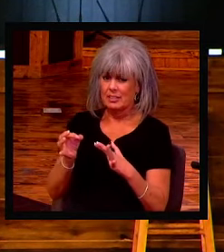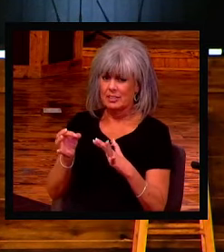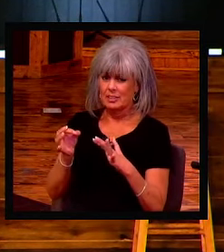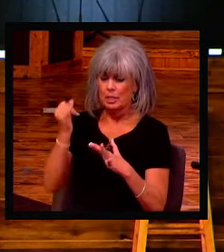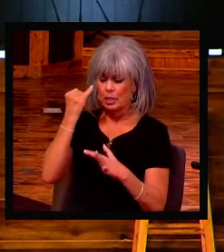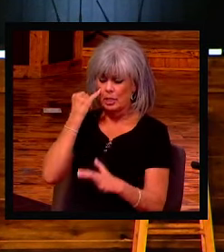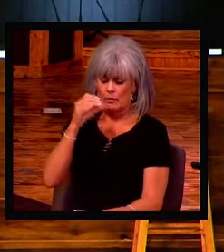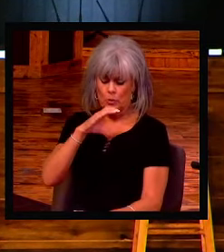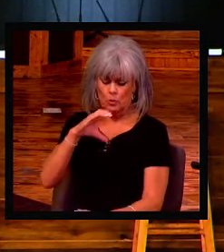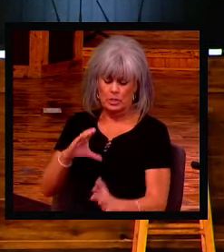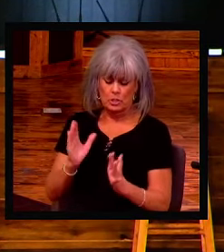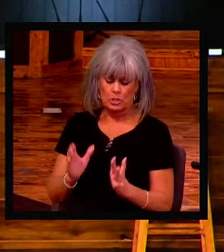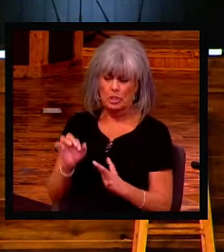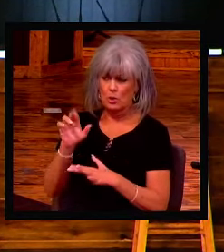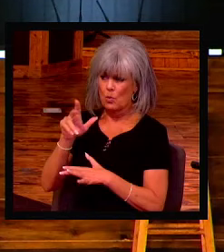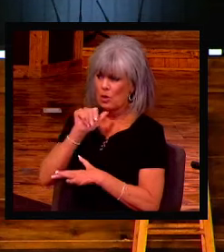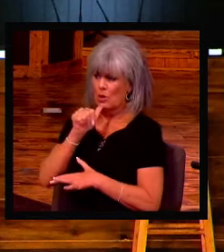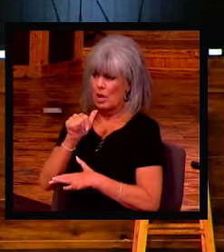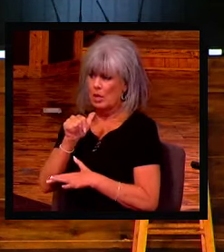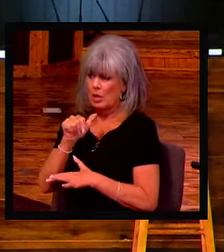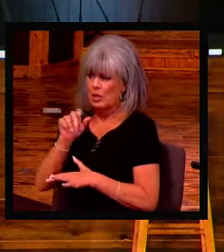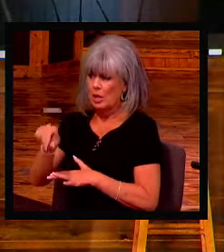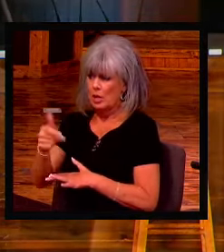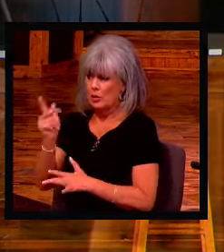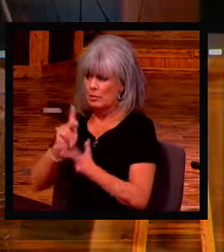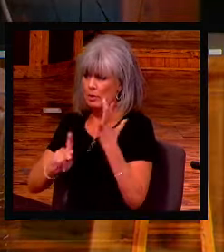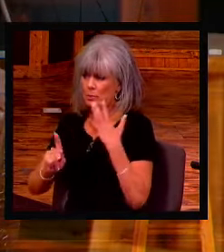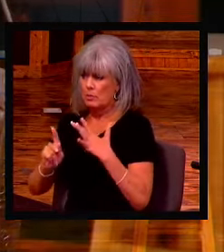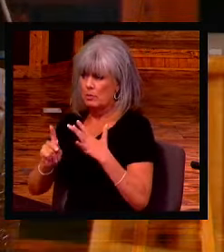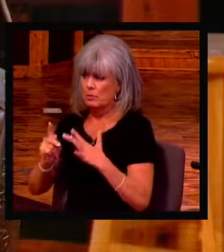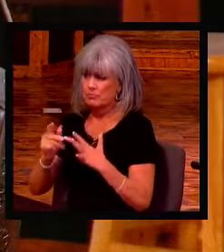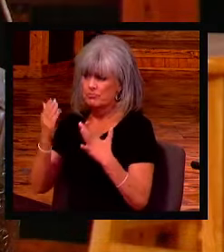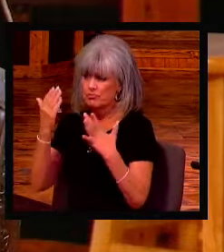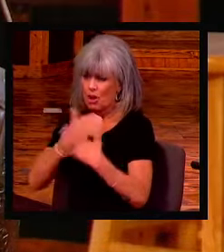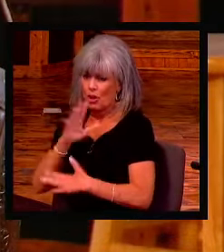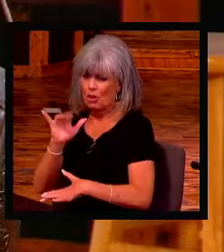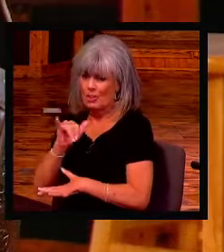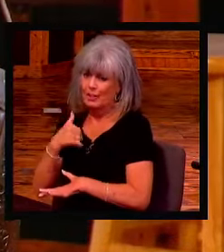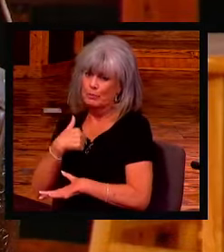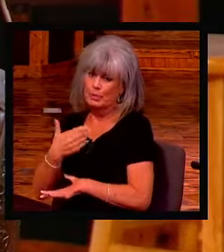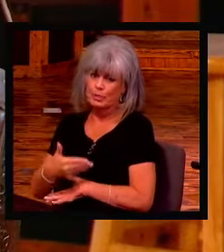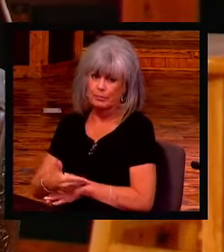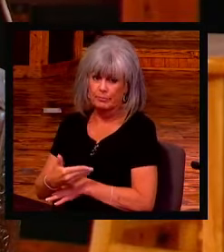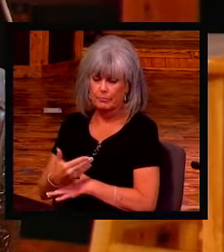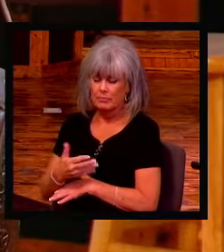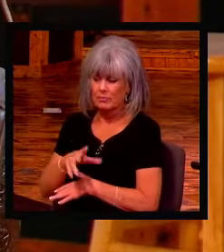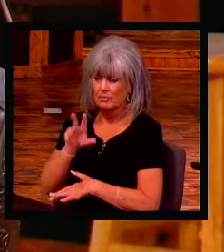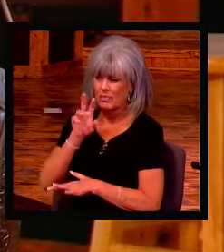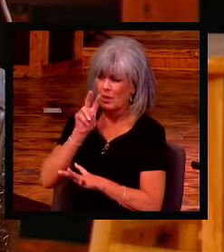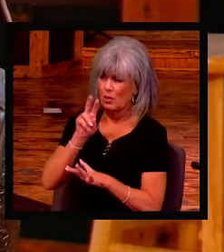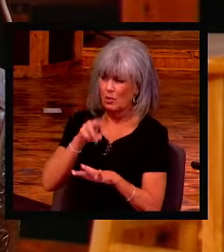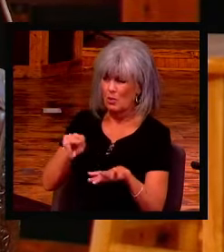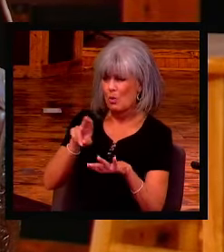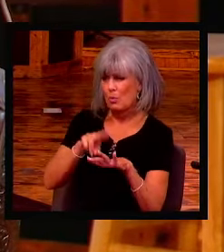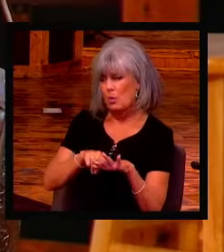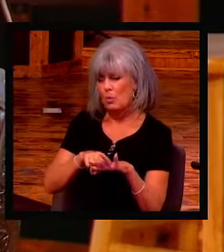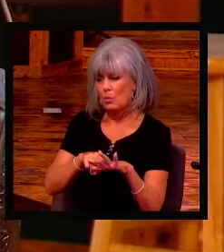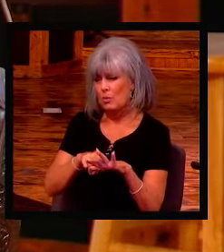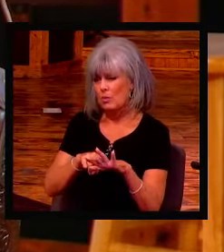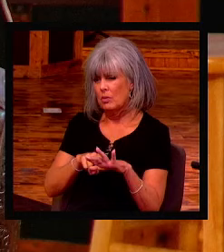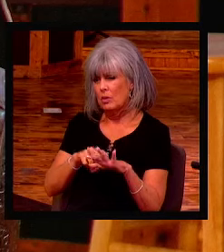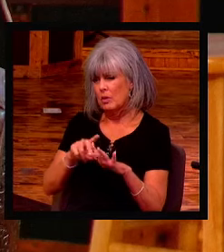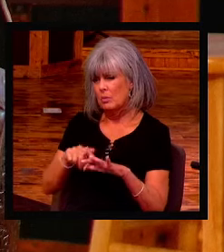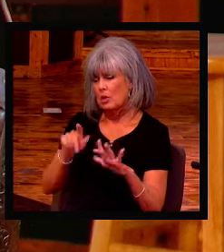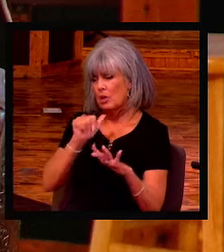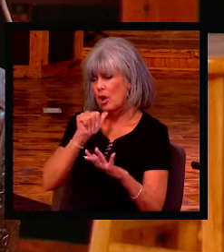not. Everybody else was dark like I was, so there wasn't, they looked normal to me, but not the